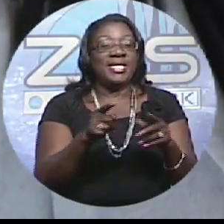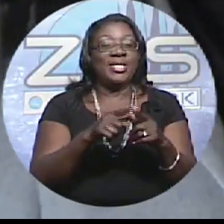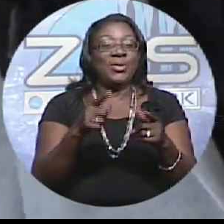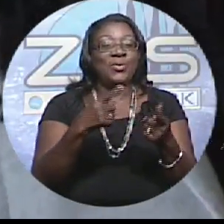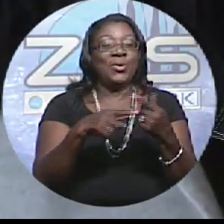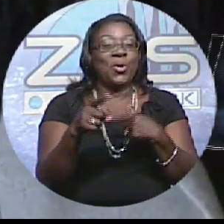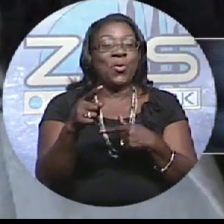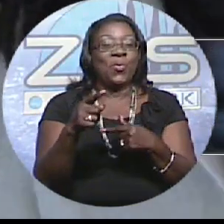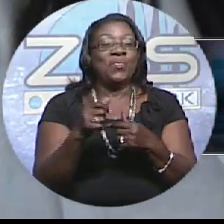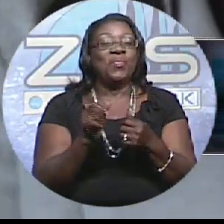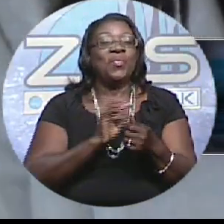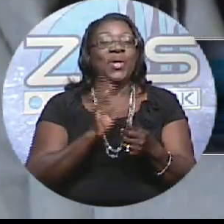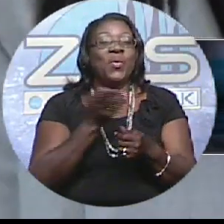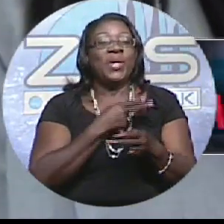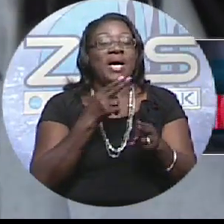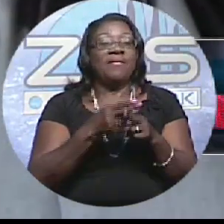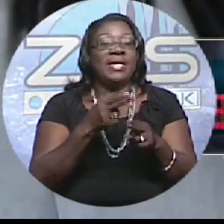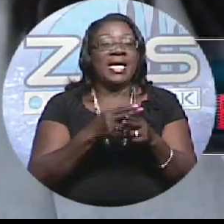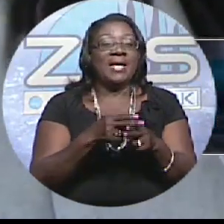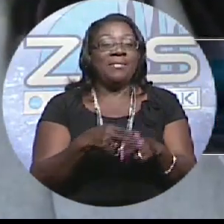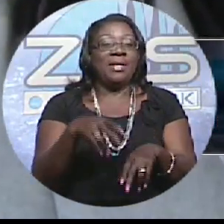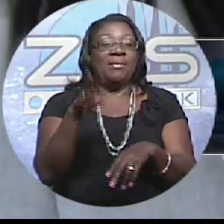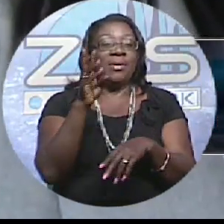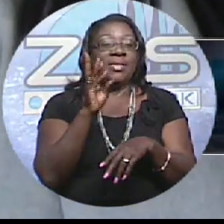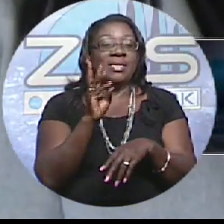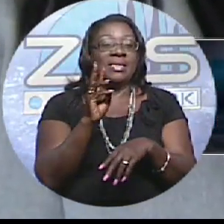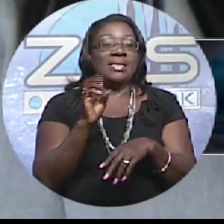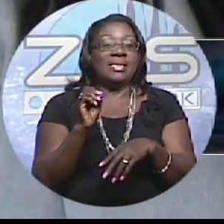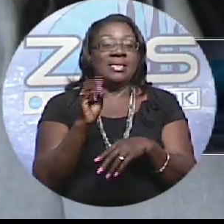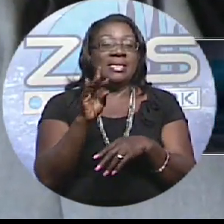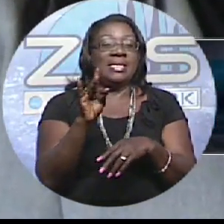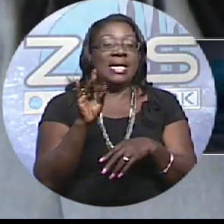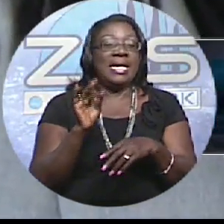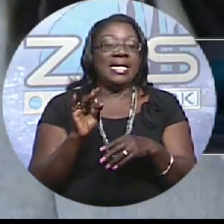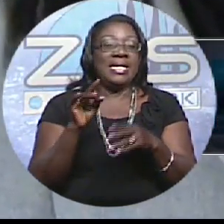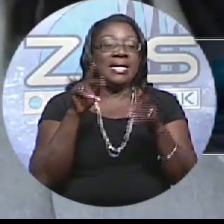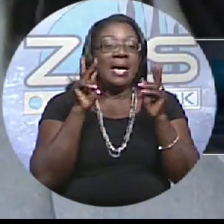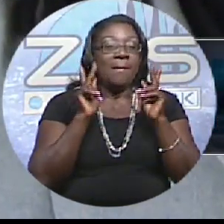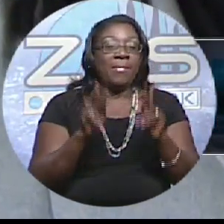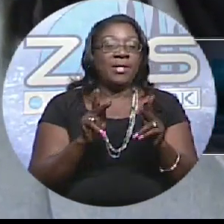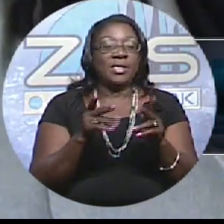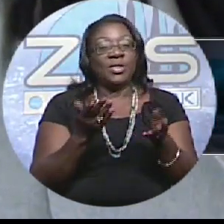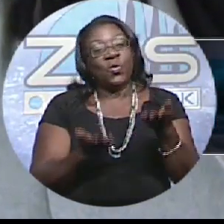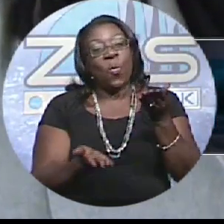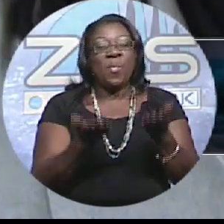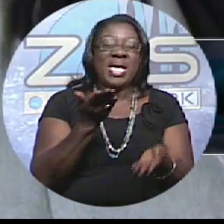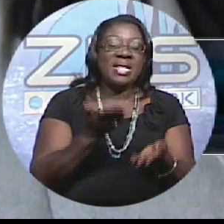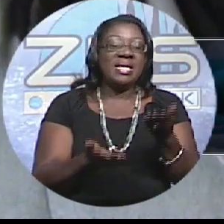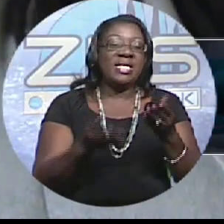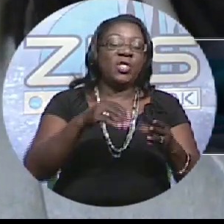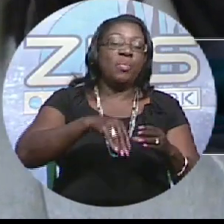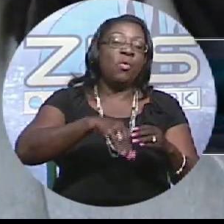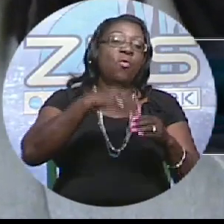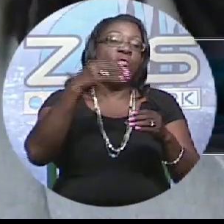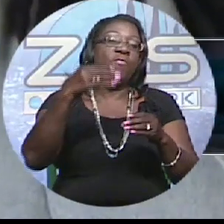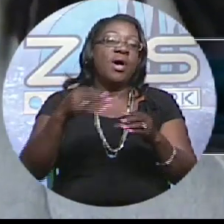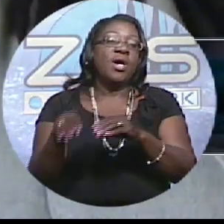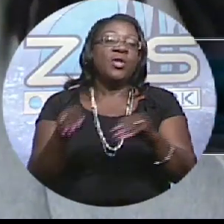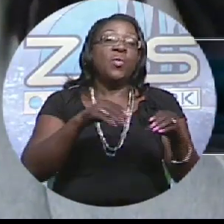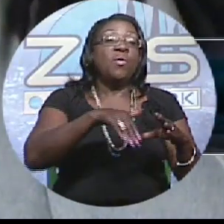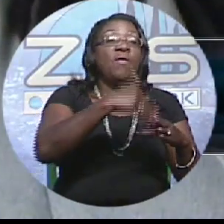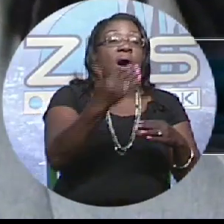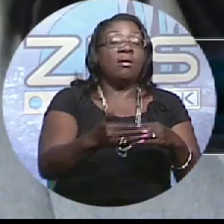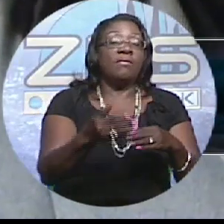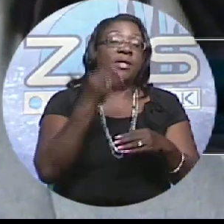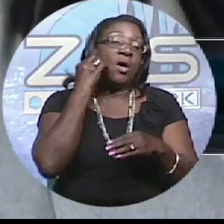we've identified about 60 to 80 persons on the island of Cat Island who may need to be evacuated during the storm. Now, these persons are mainly those